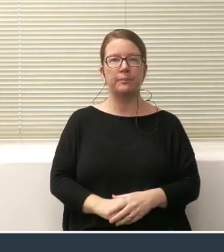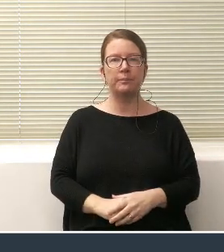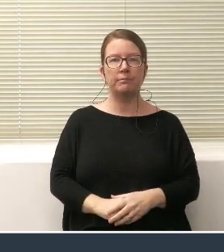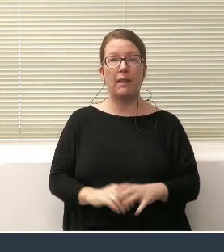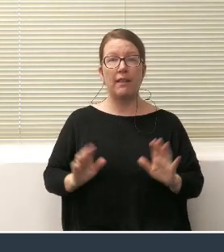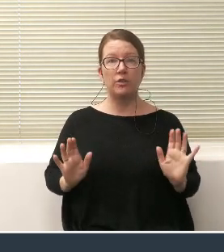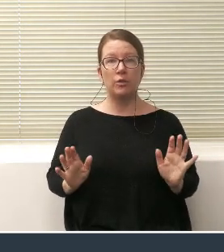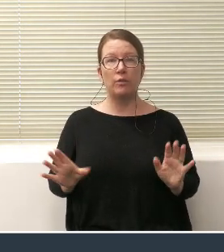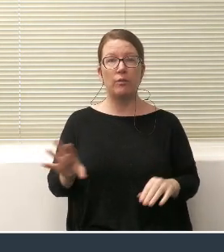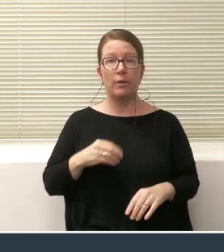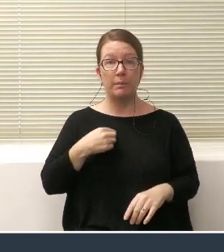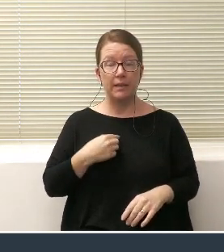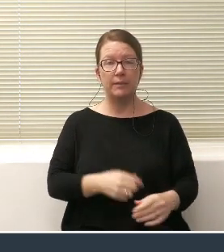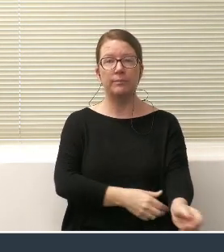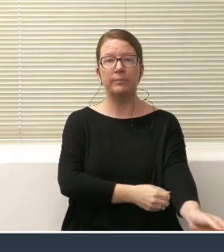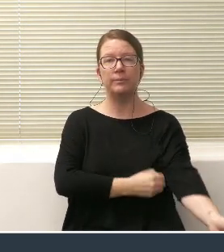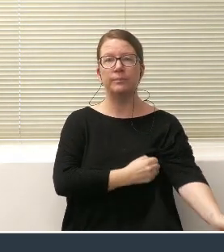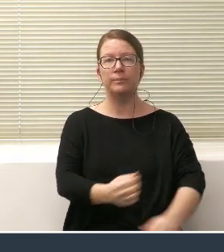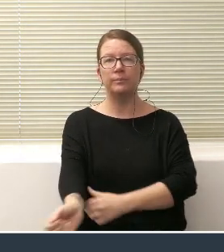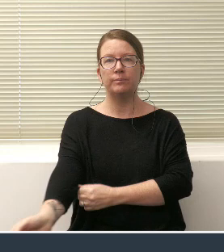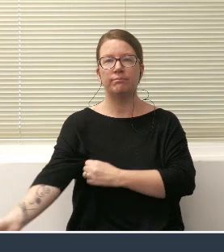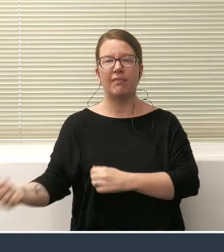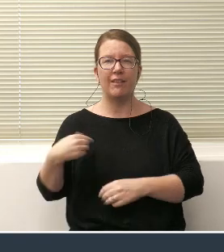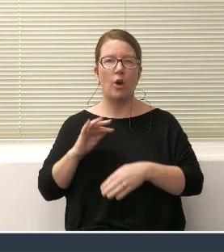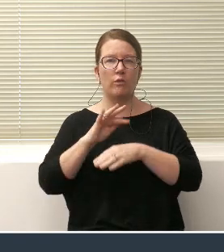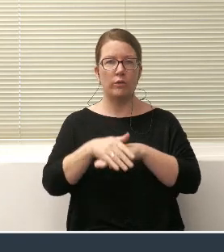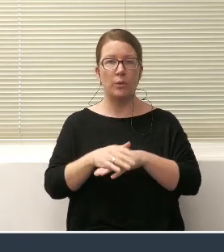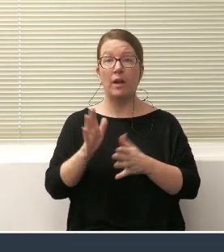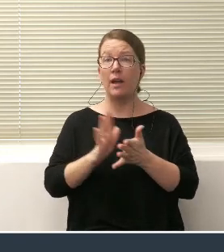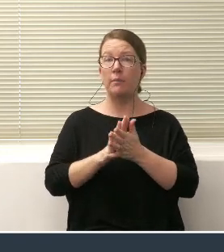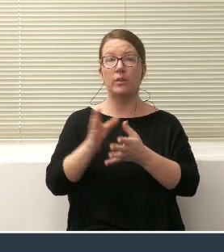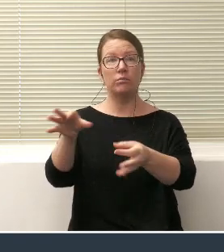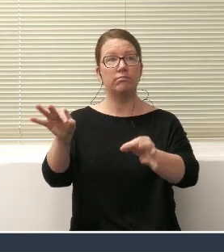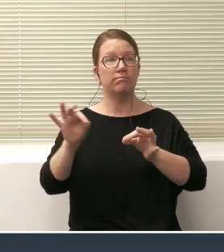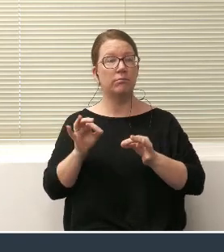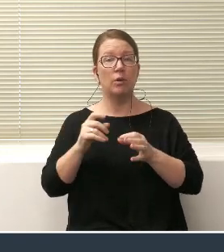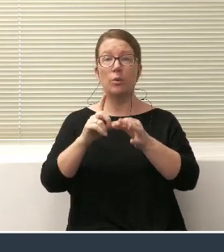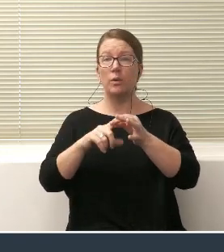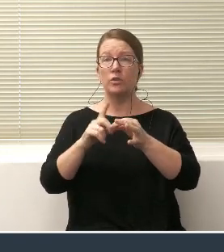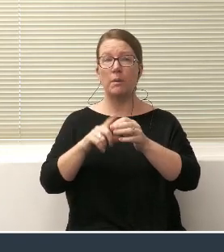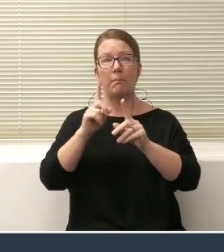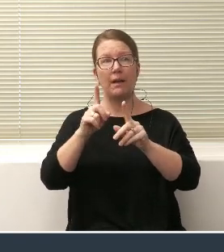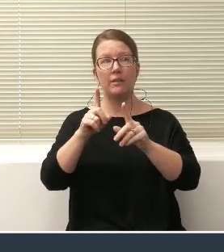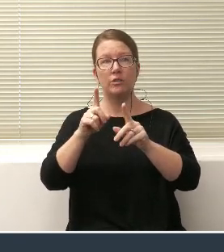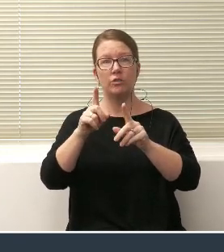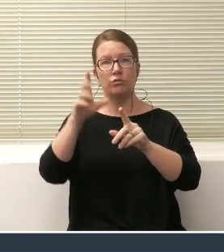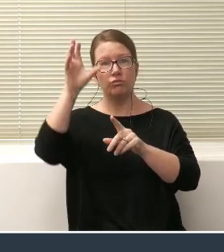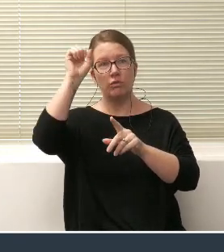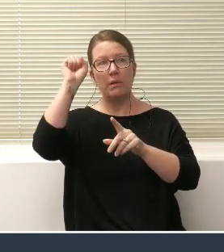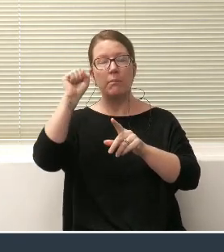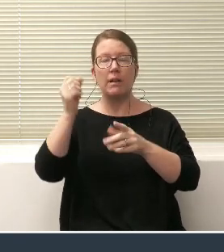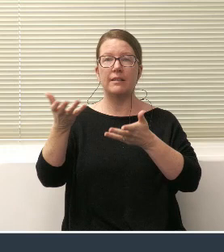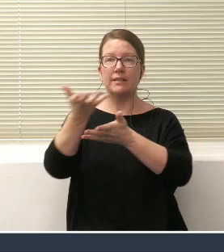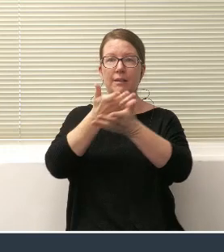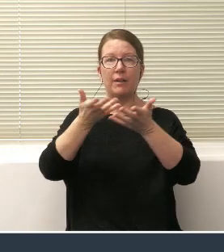So that's all from me in terms of an overview. Happy to take any questions, but just noting that as part of deliberations, we'll have the